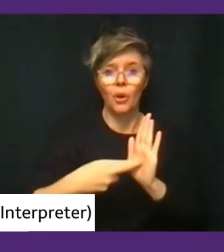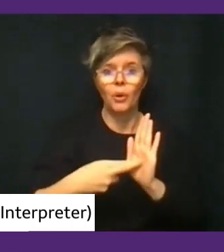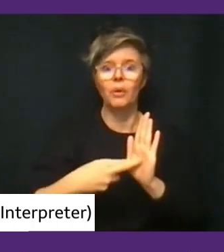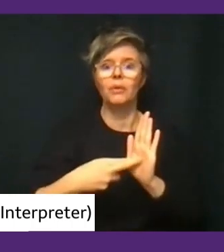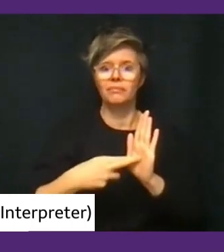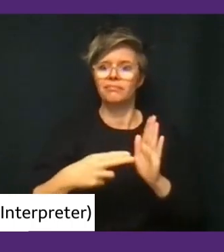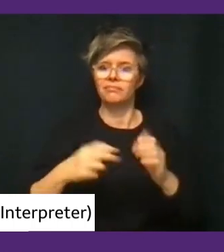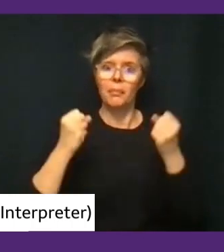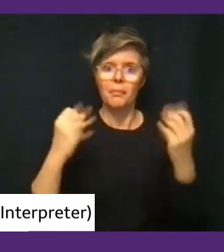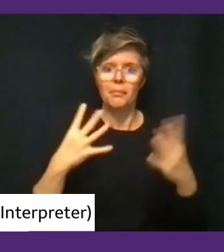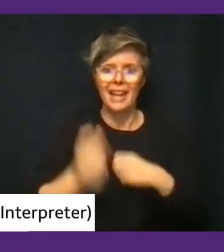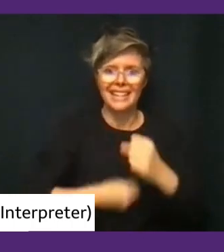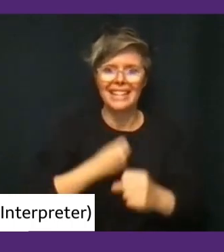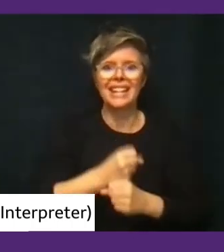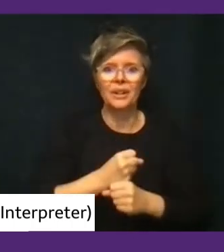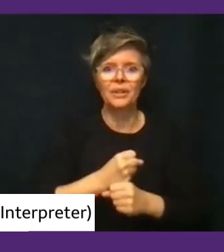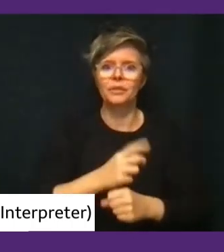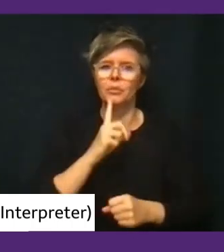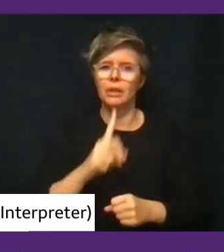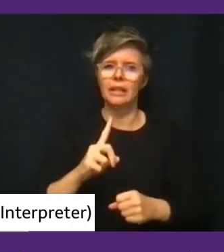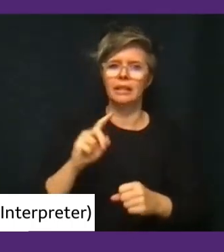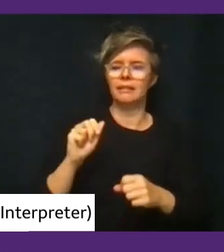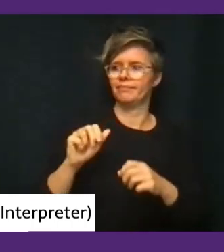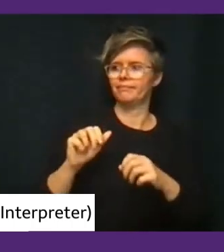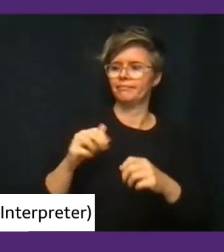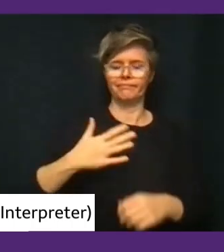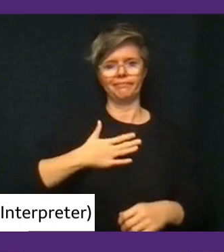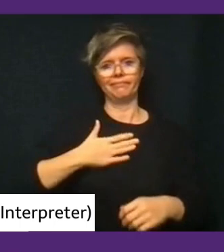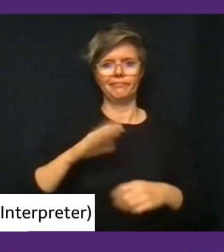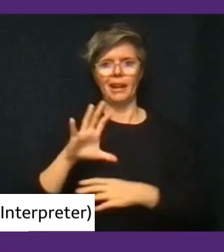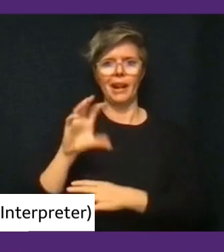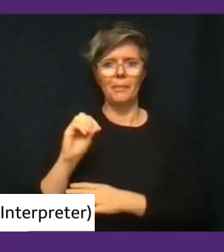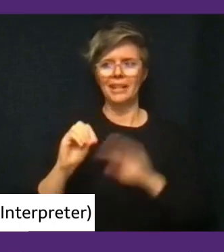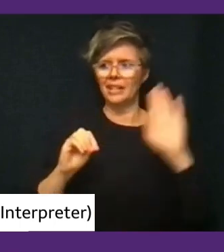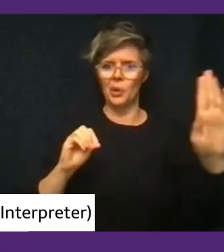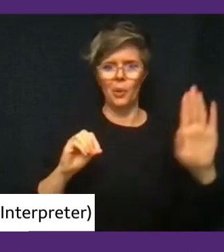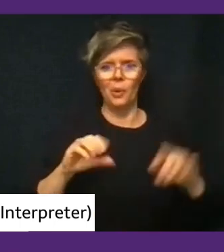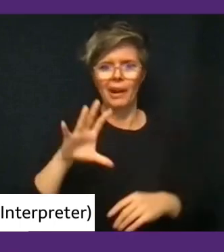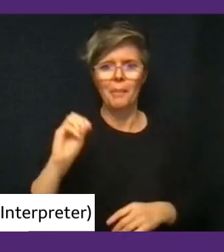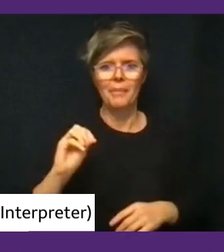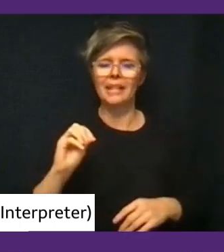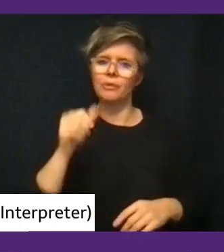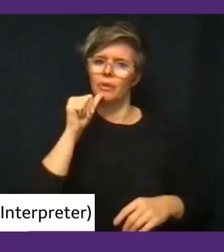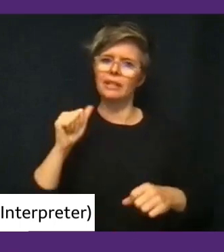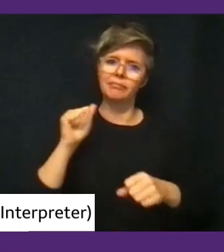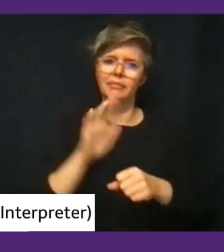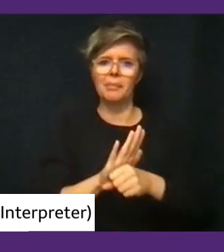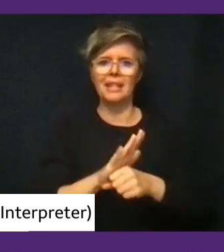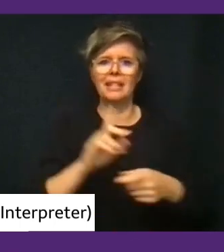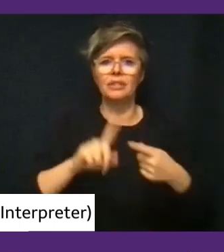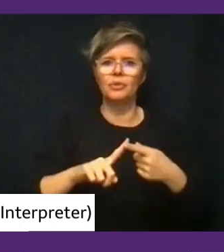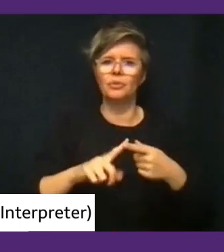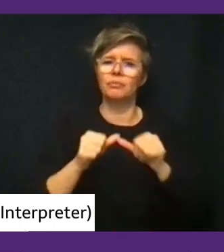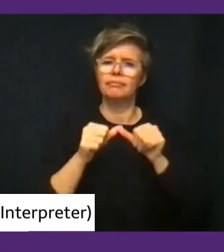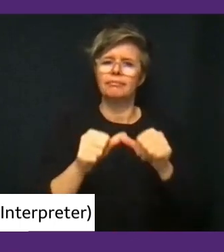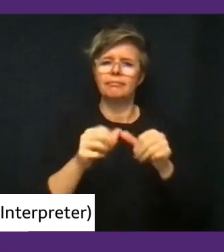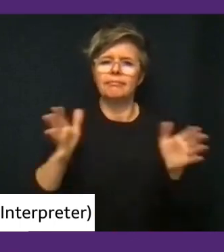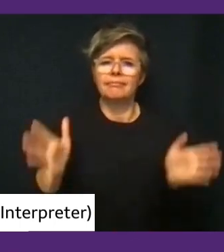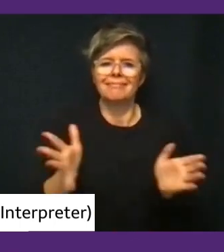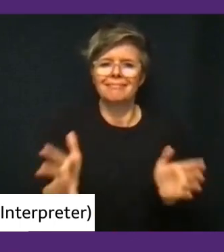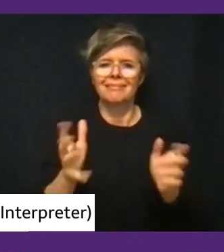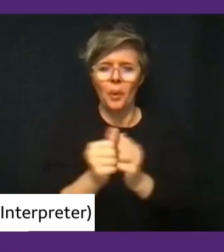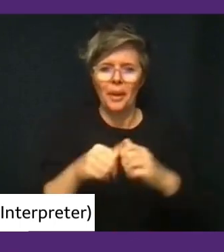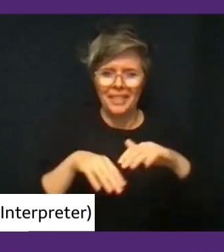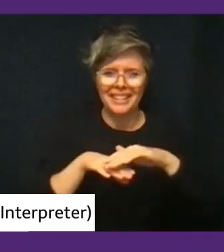to the commitment that companies have had. And so I think that there's been, a lot of groundwork